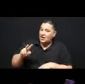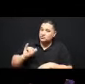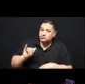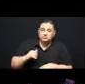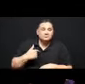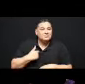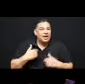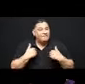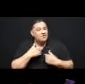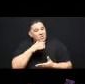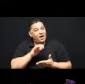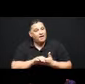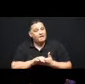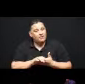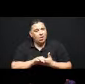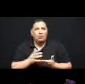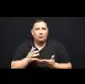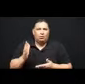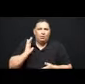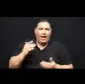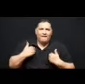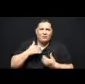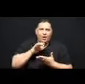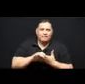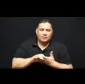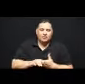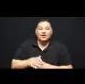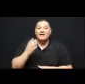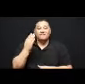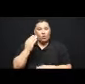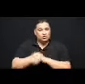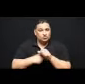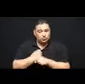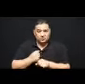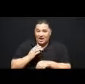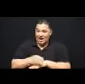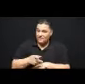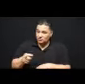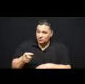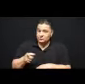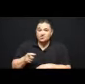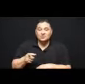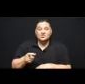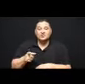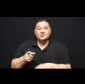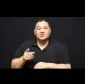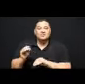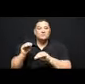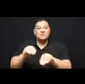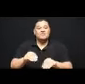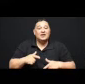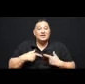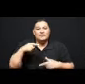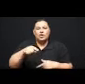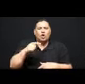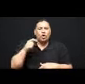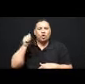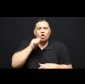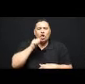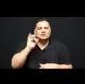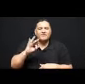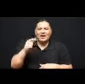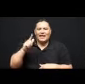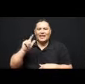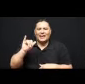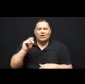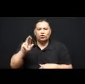wife, for 14 years after she took residence over the Girls of Glitter Gulch strip club. I tried to